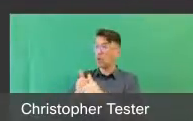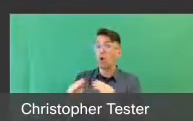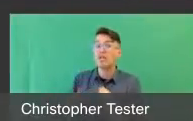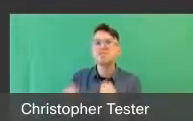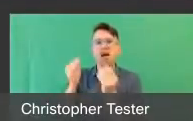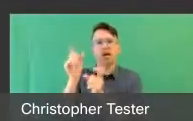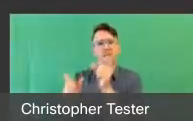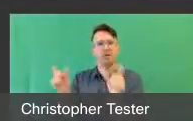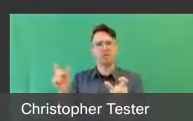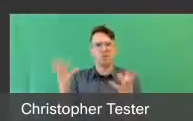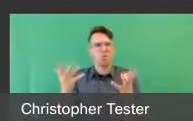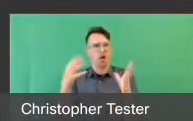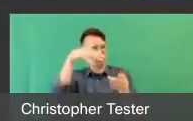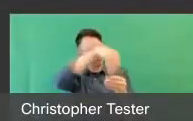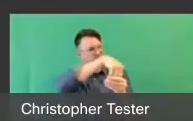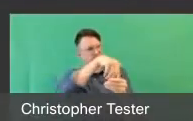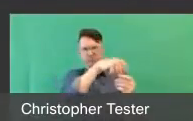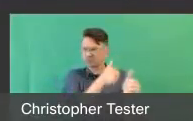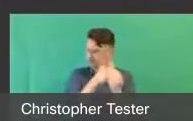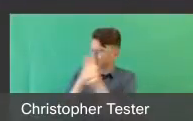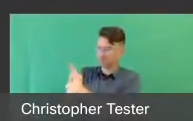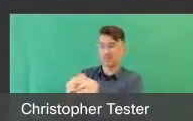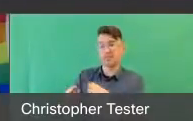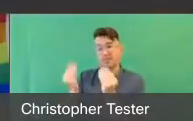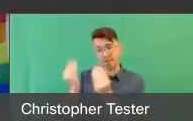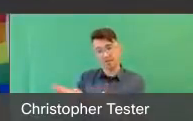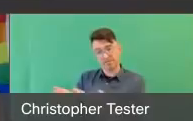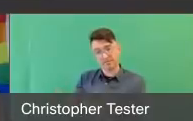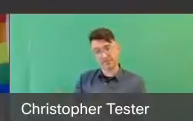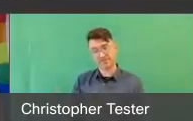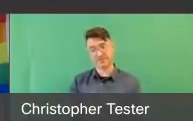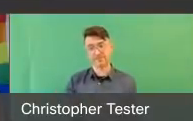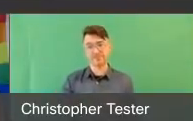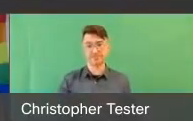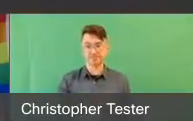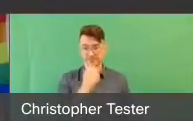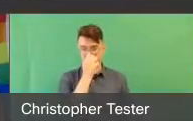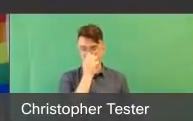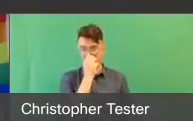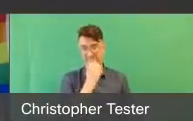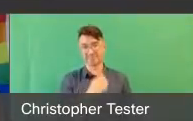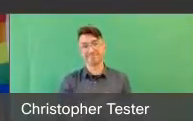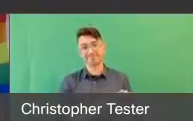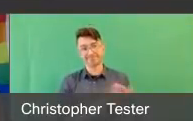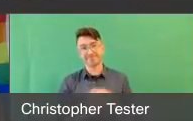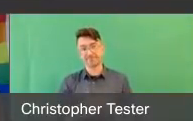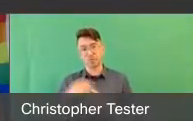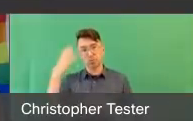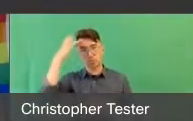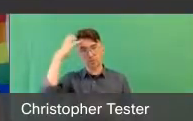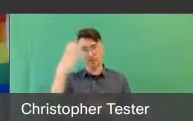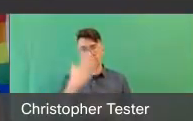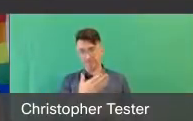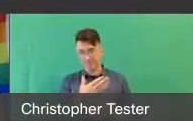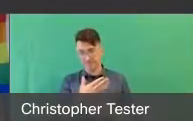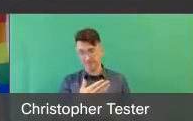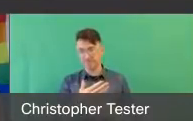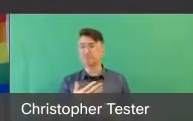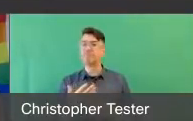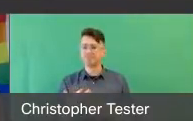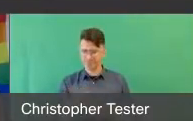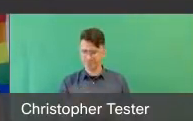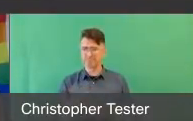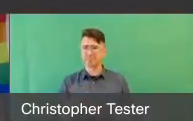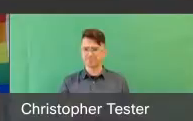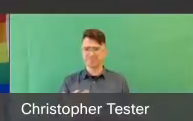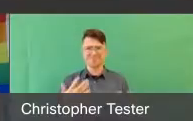fighting the stigma, which still prevents too many people from seeking help. Regarding COVID-19, I